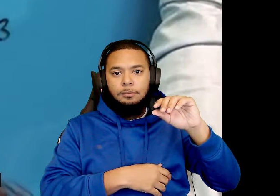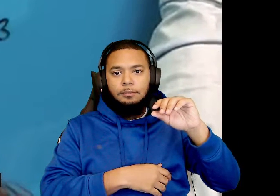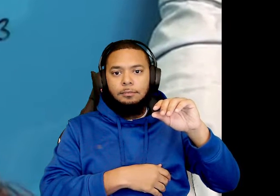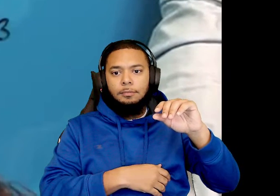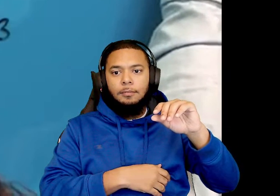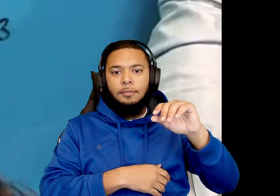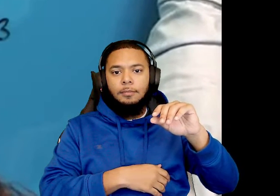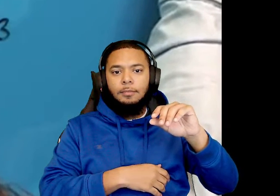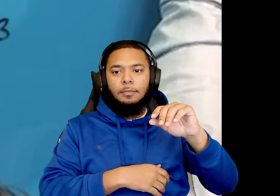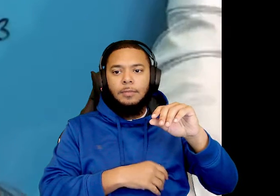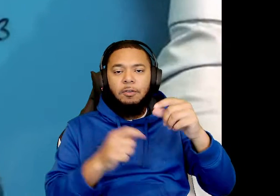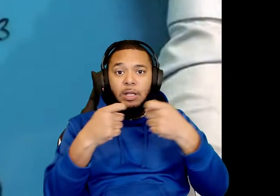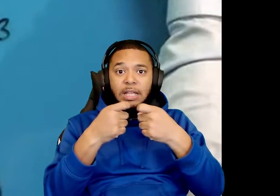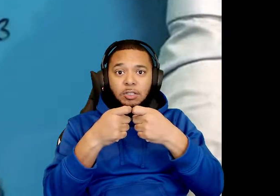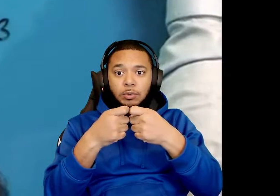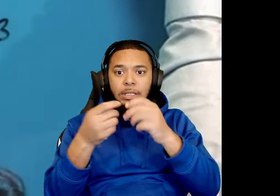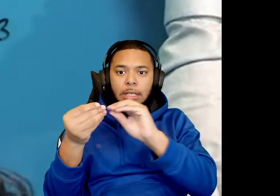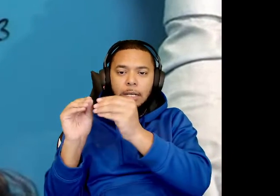expenditures up.